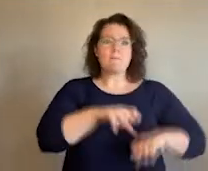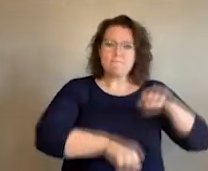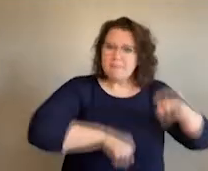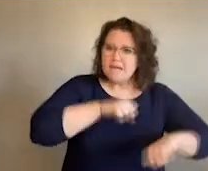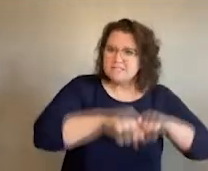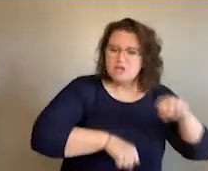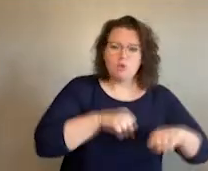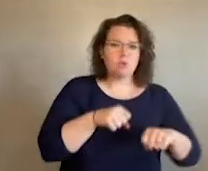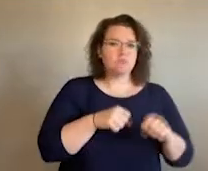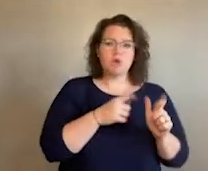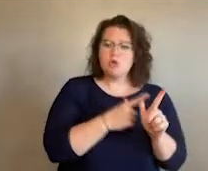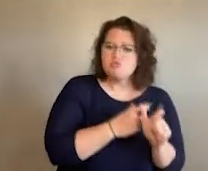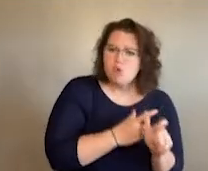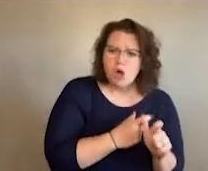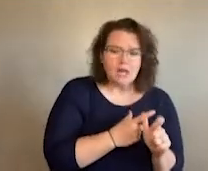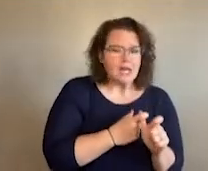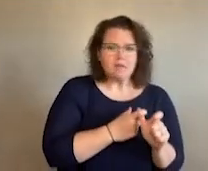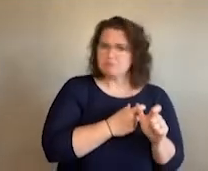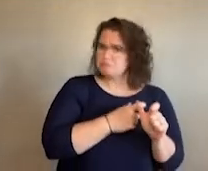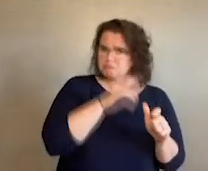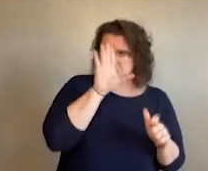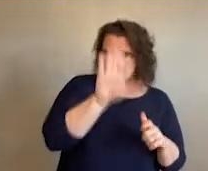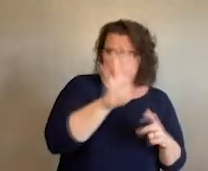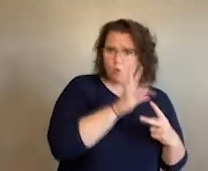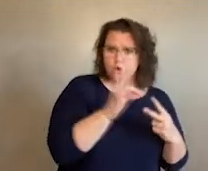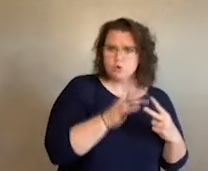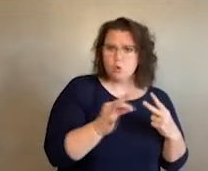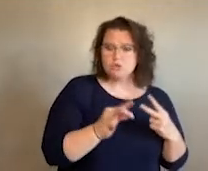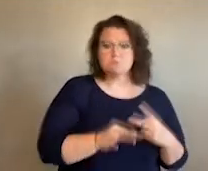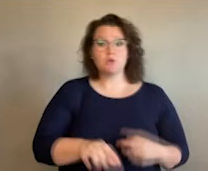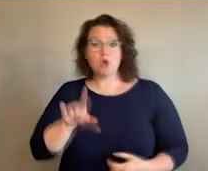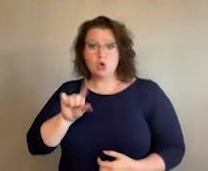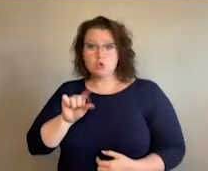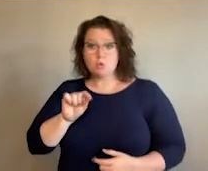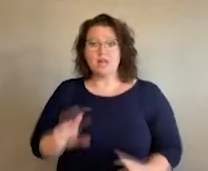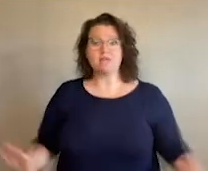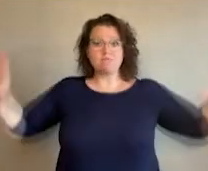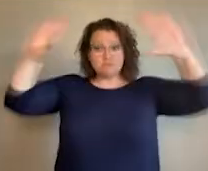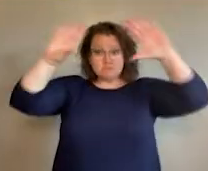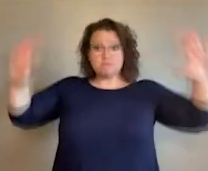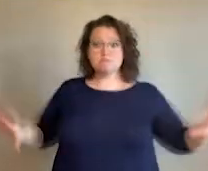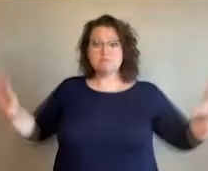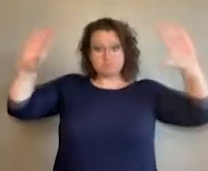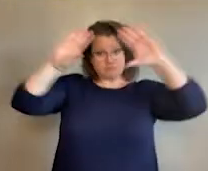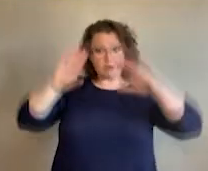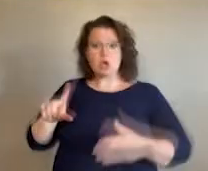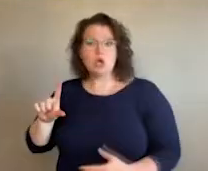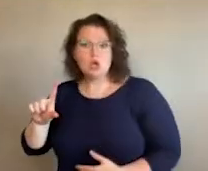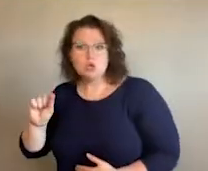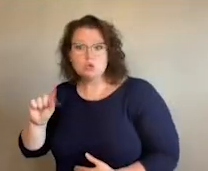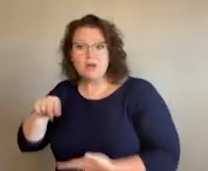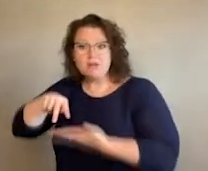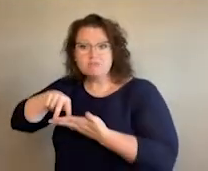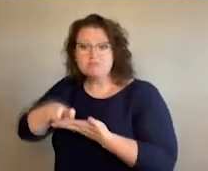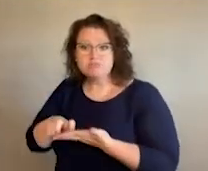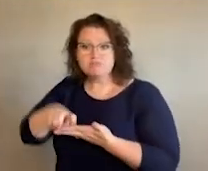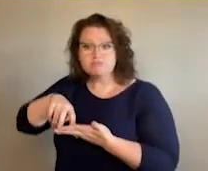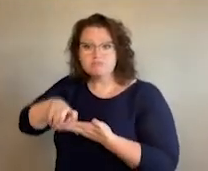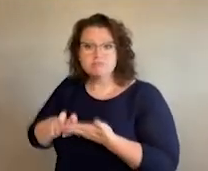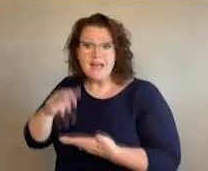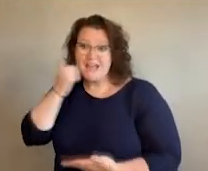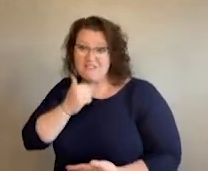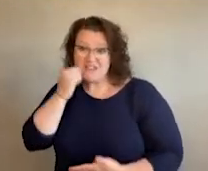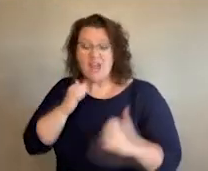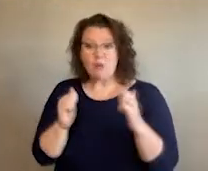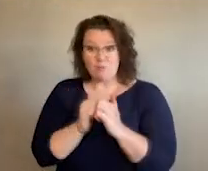bicycling, running, whatever you need to do, 20 jumping jacks and 20 squats every day with your family. I challenge